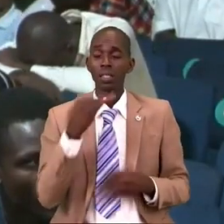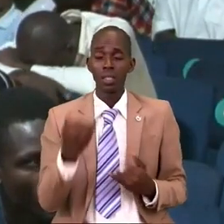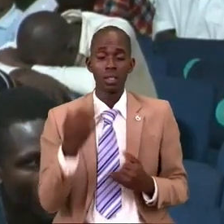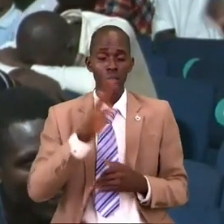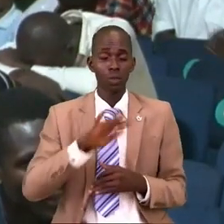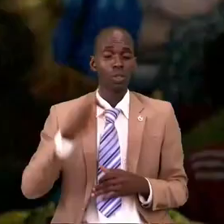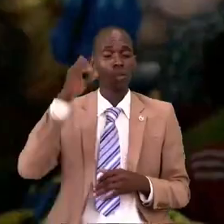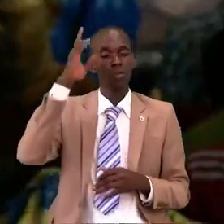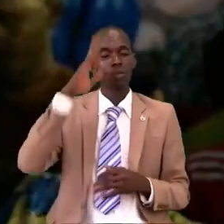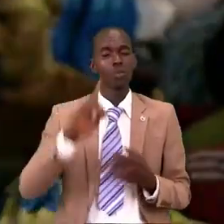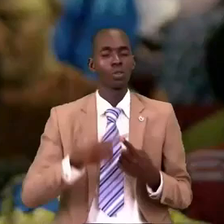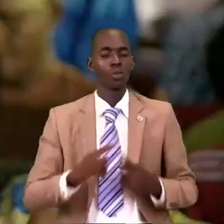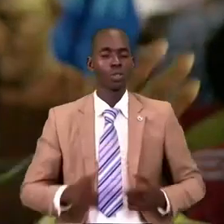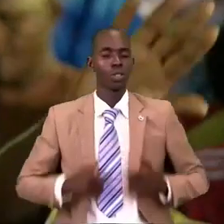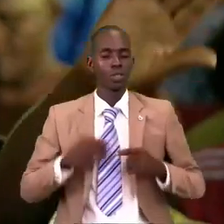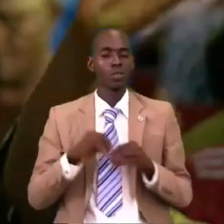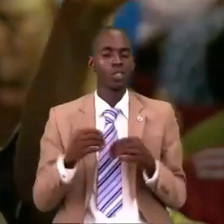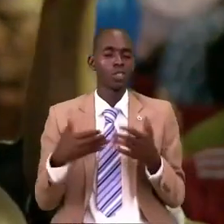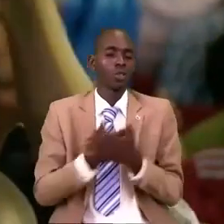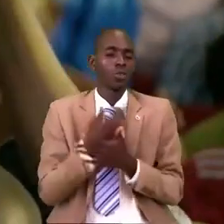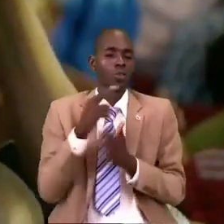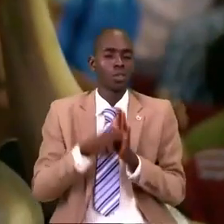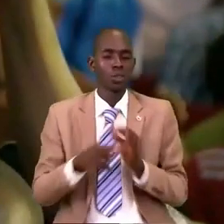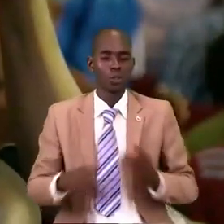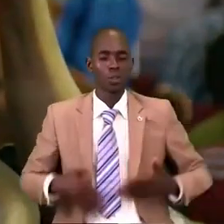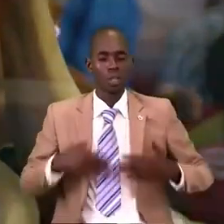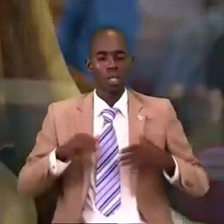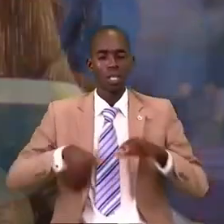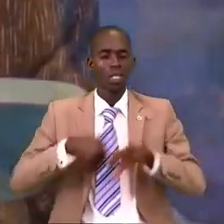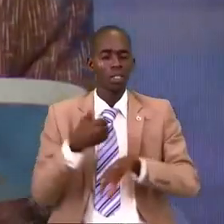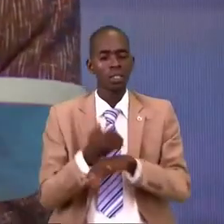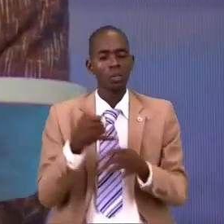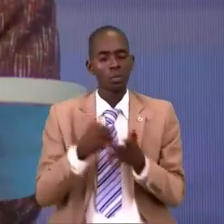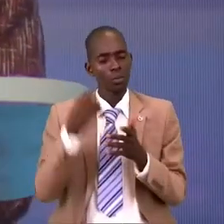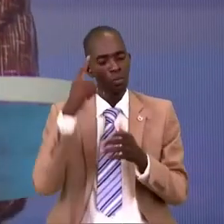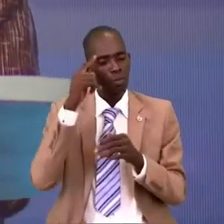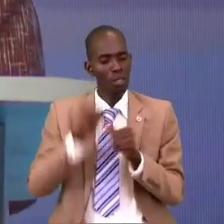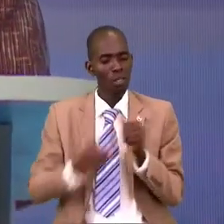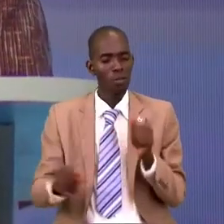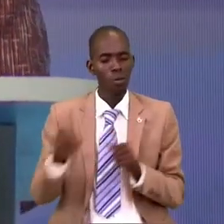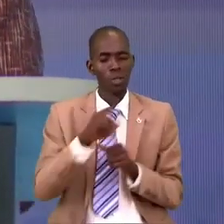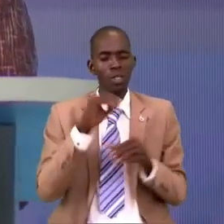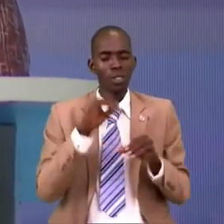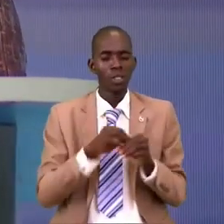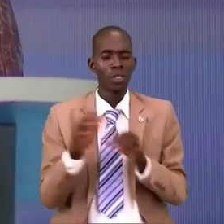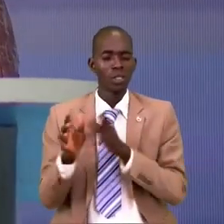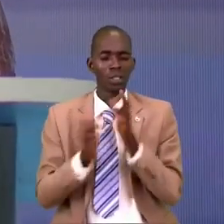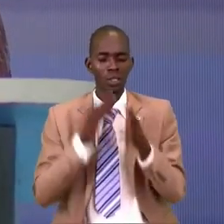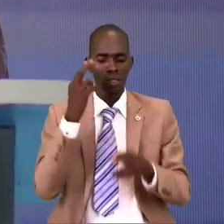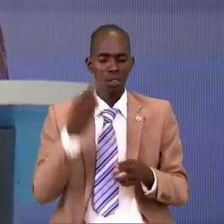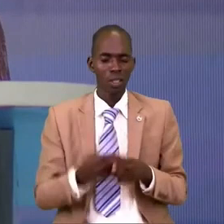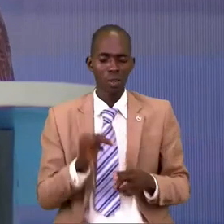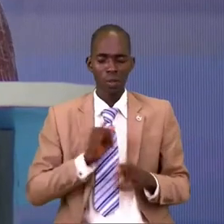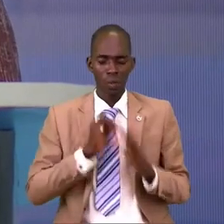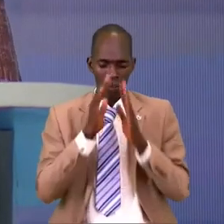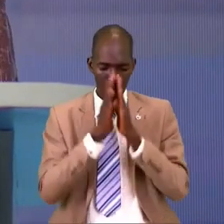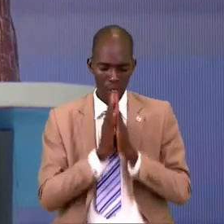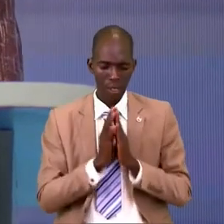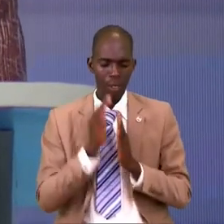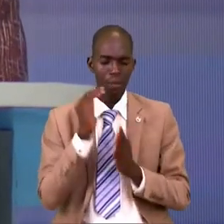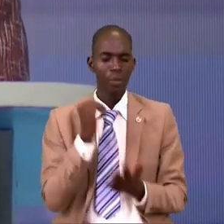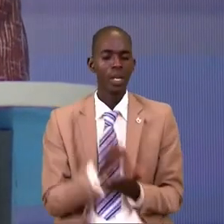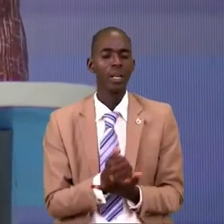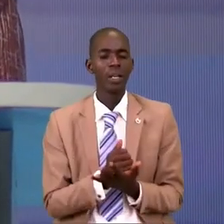I pray. It is done. I said it is